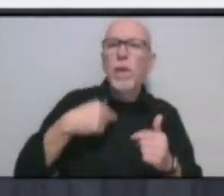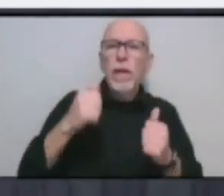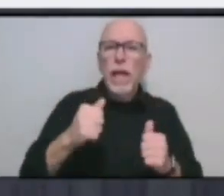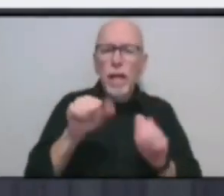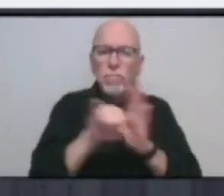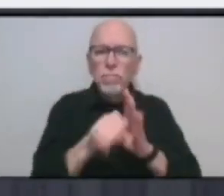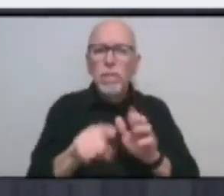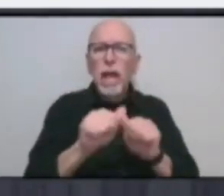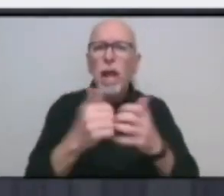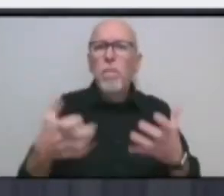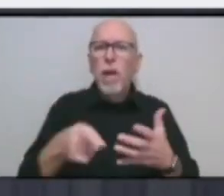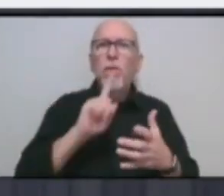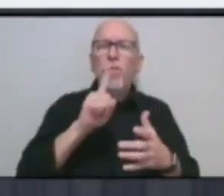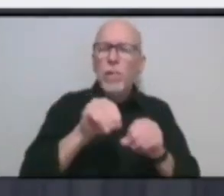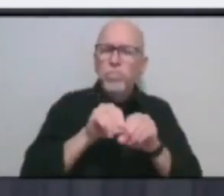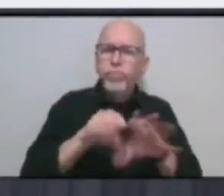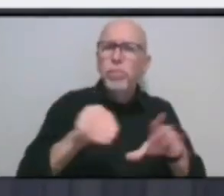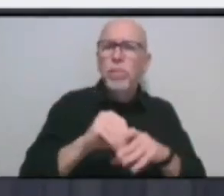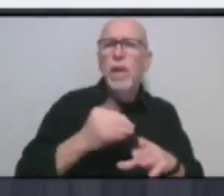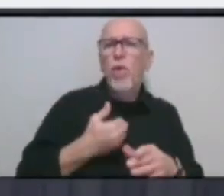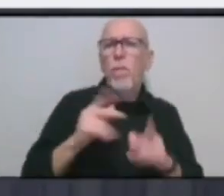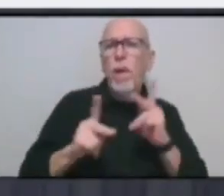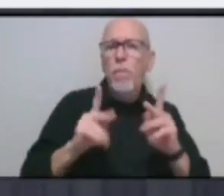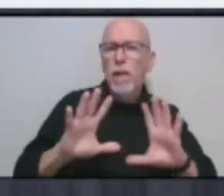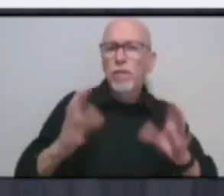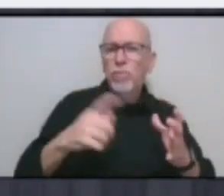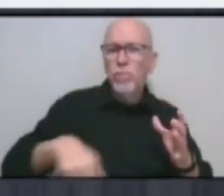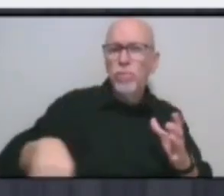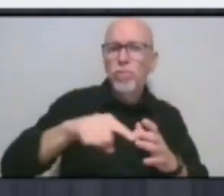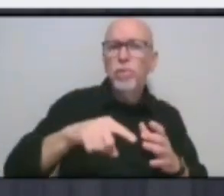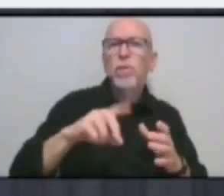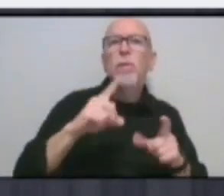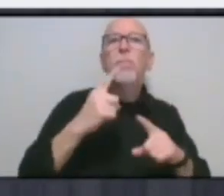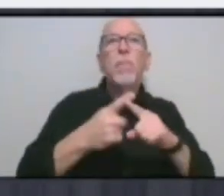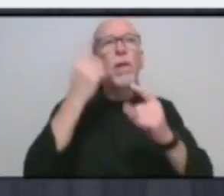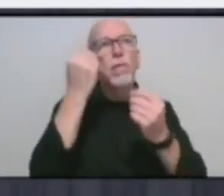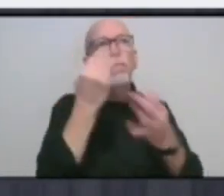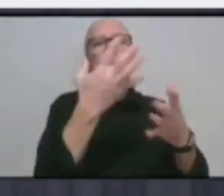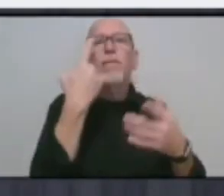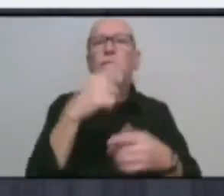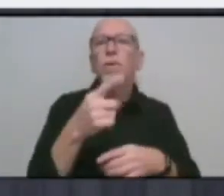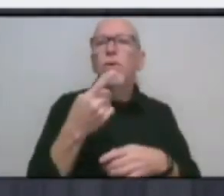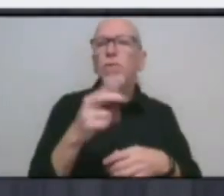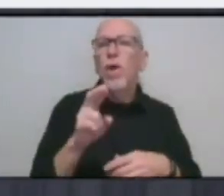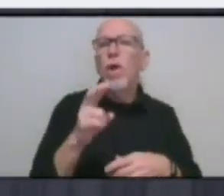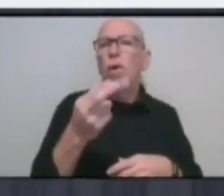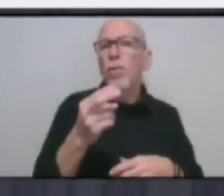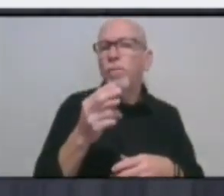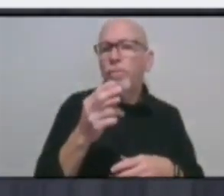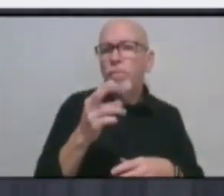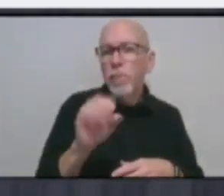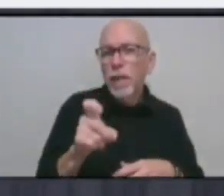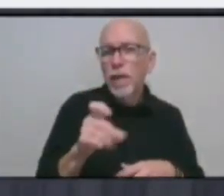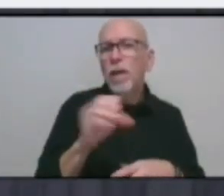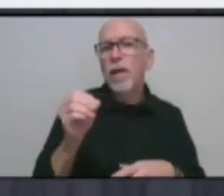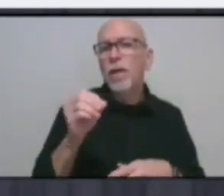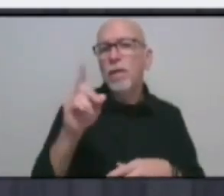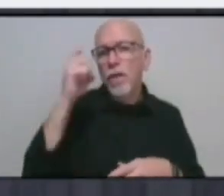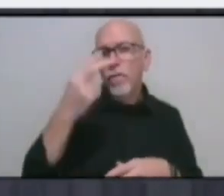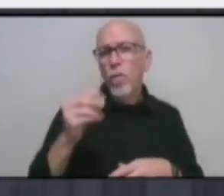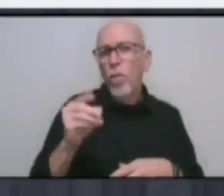into our state's population and can provide Governor Holcomb and Dr. Box with key information to enhance their